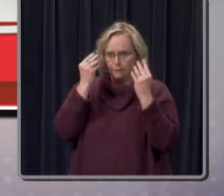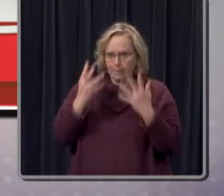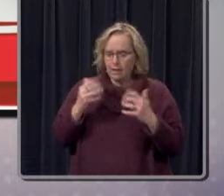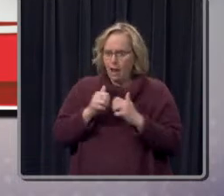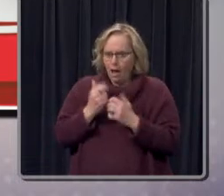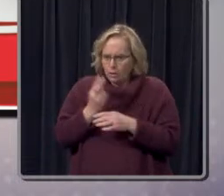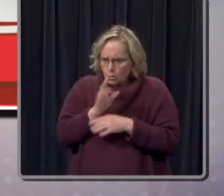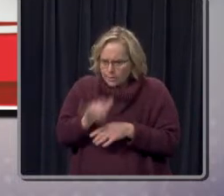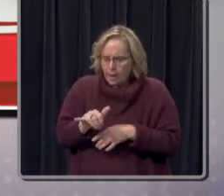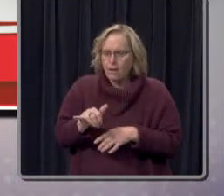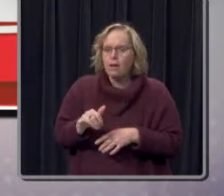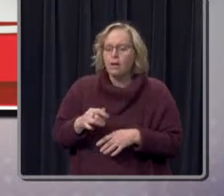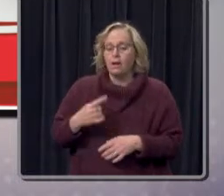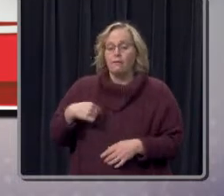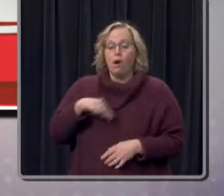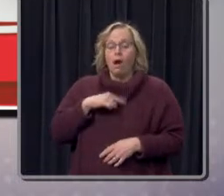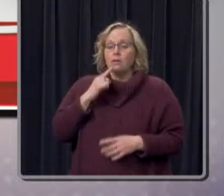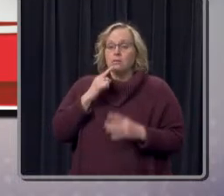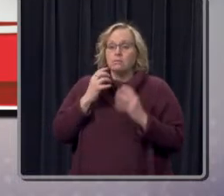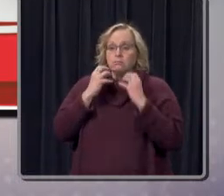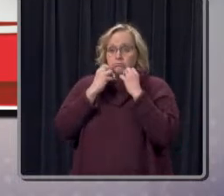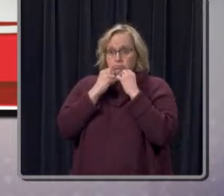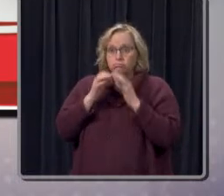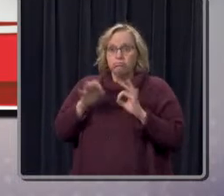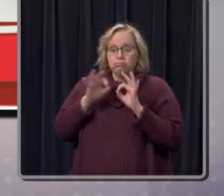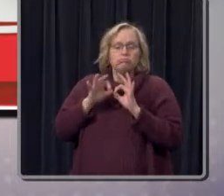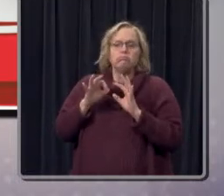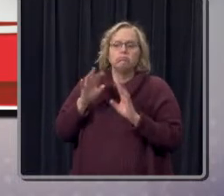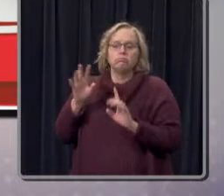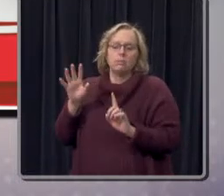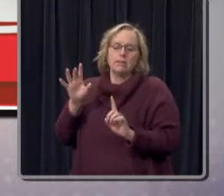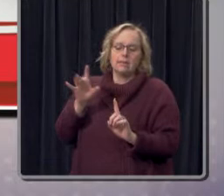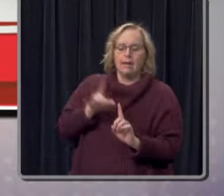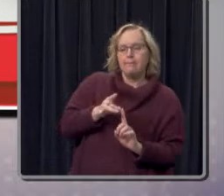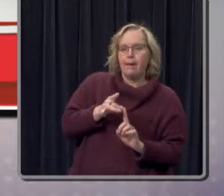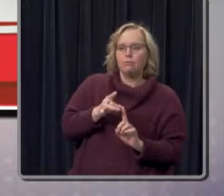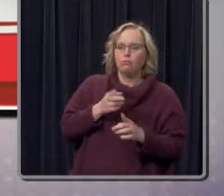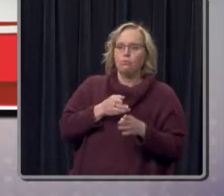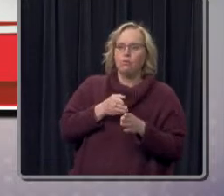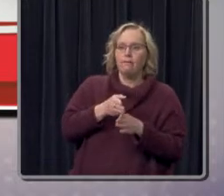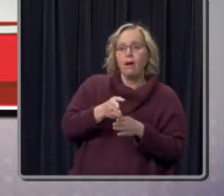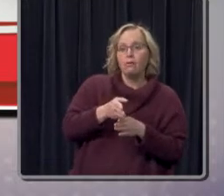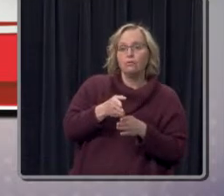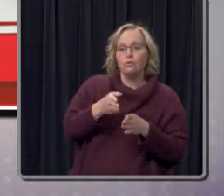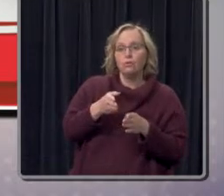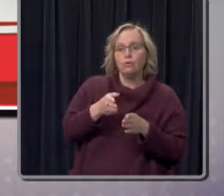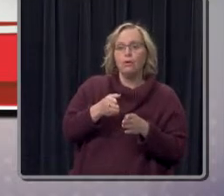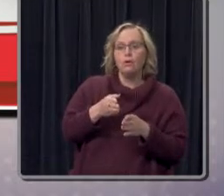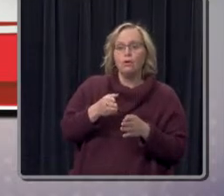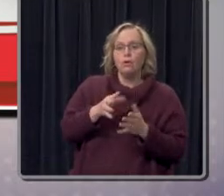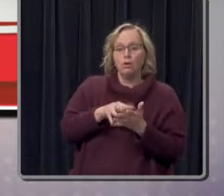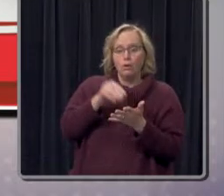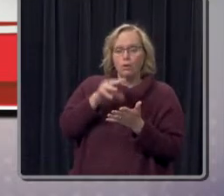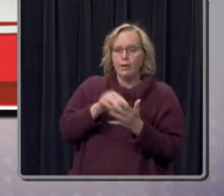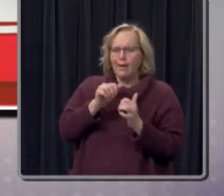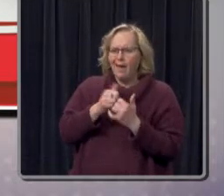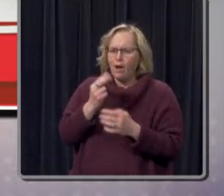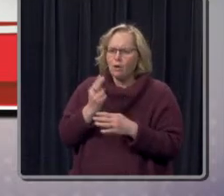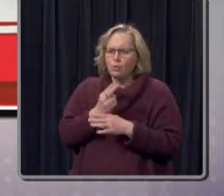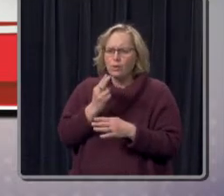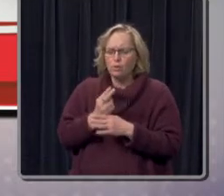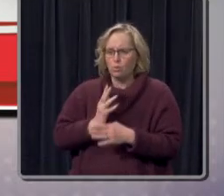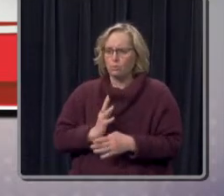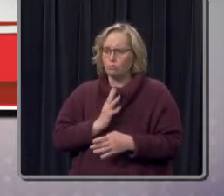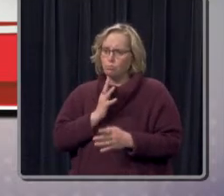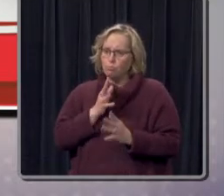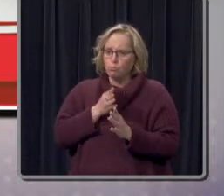that we do is that we want to, kind of tying back into the professional learning, is how do we utilize professional learning communities and working